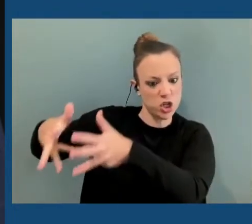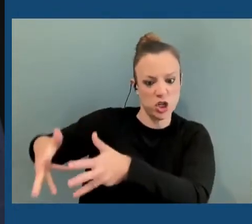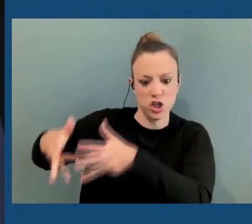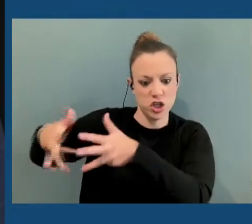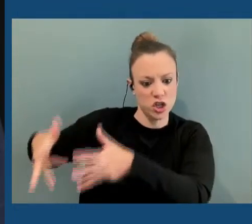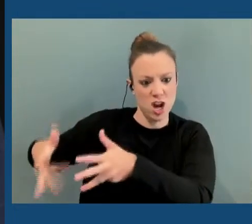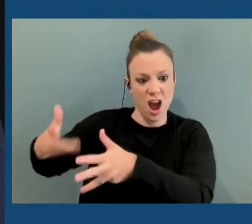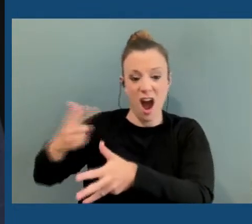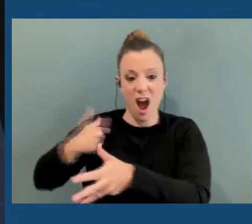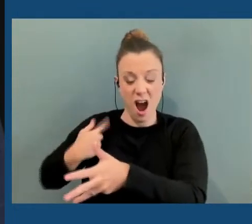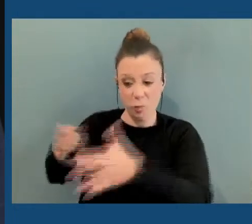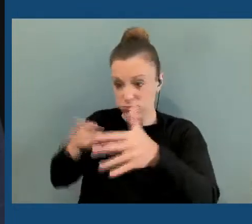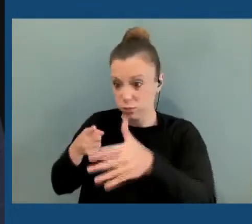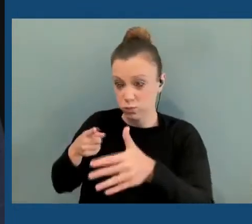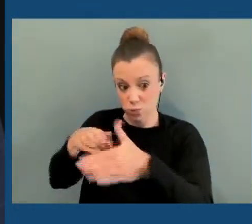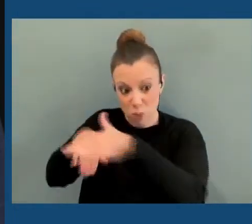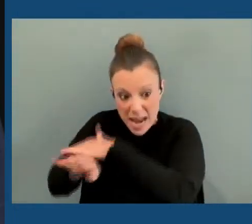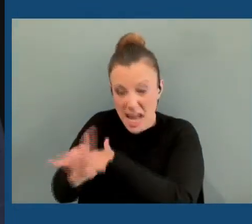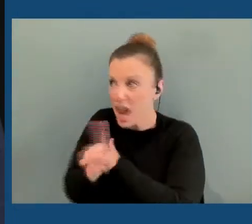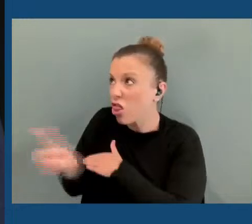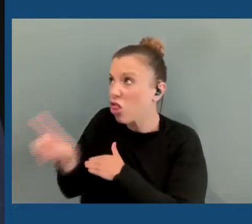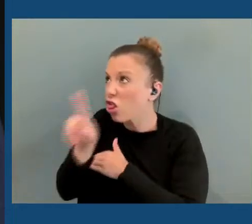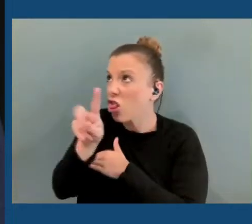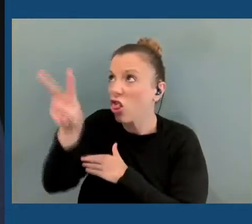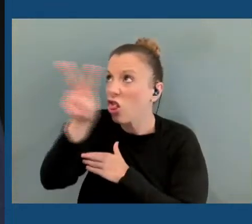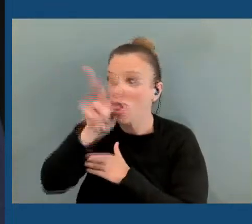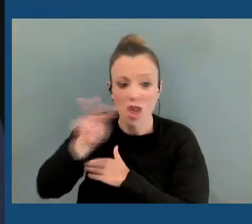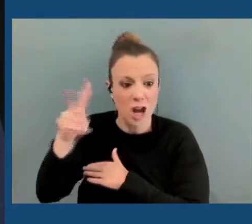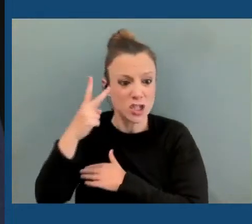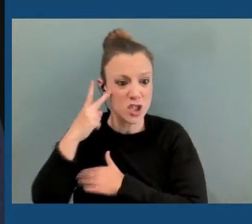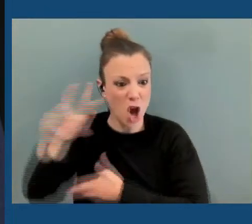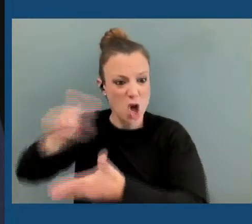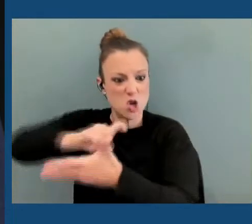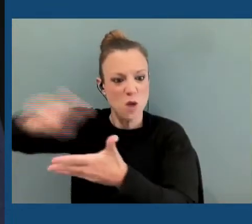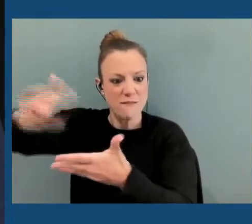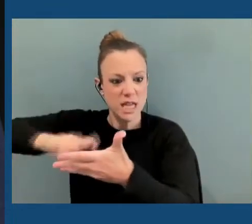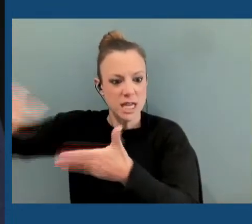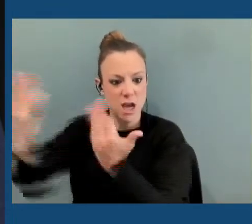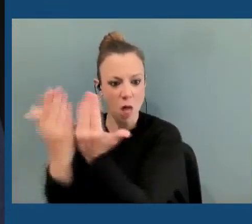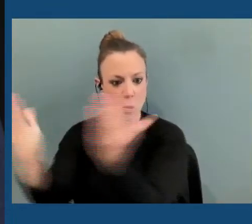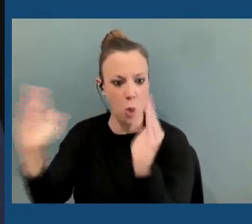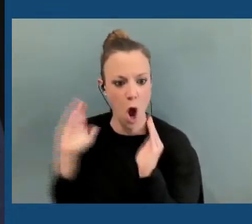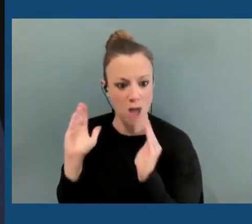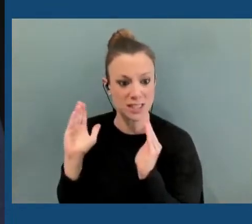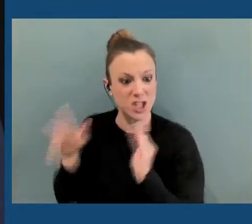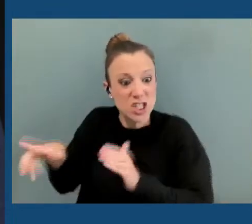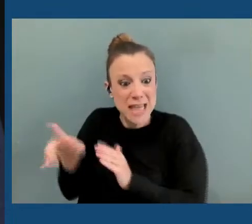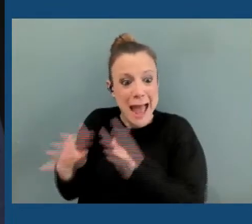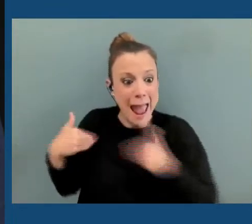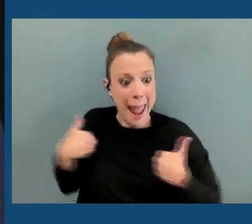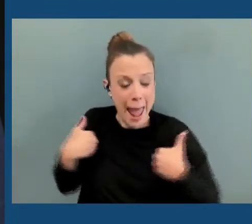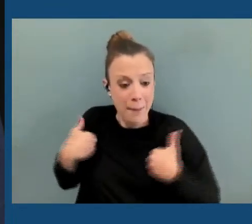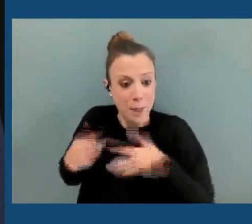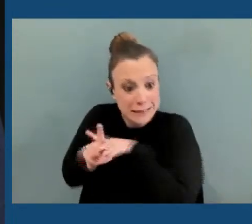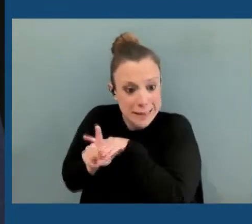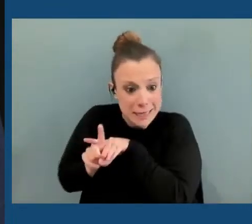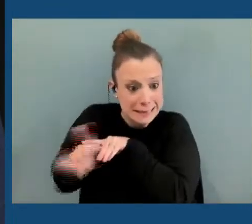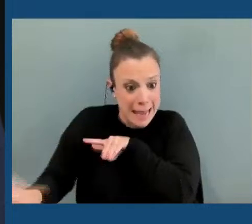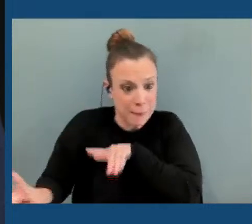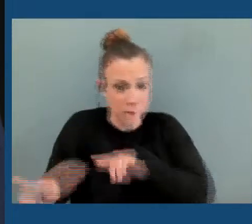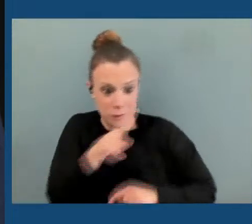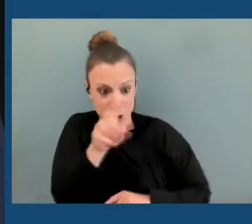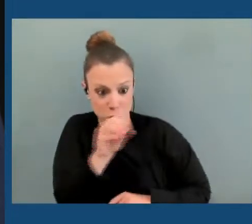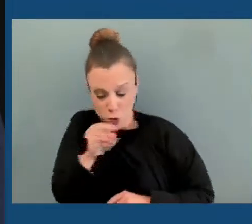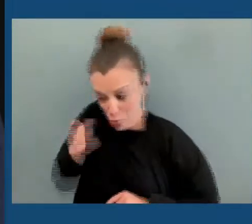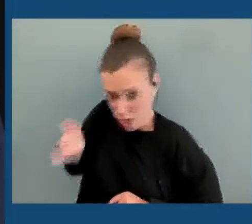walls. I'm not sure there wouldn't be any escaped animals from the zoo that have just been living there for 25 years and nobody noticed. Just putting that out